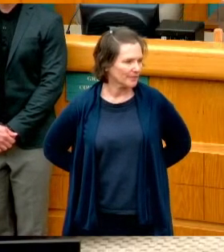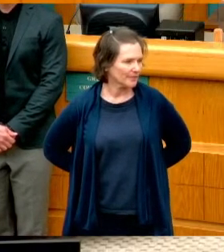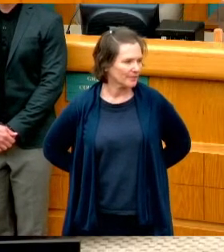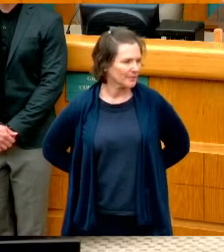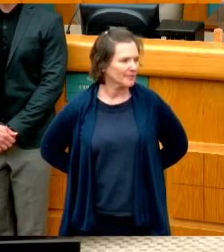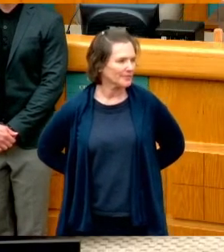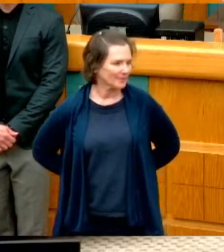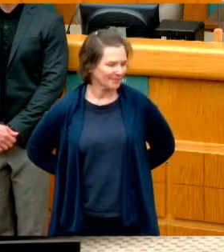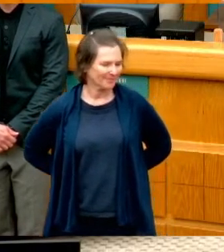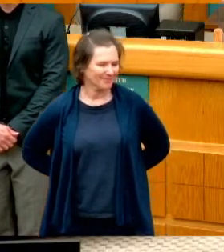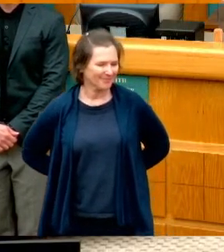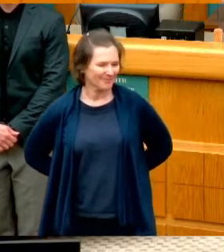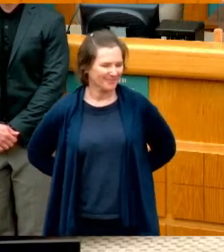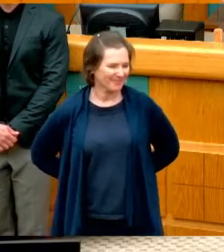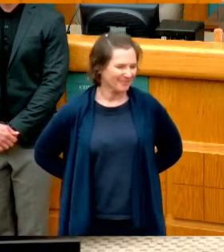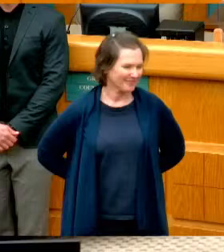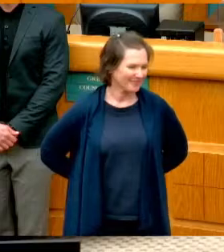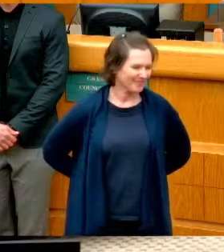los visitantes.